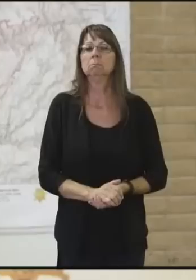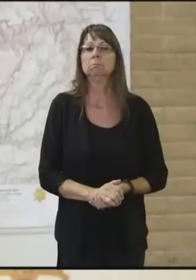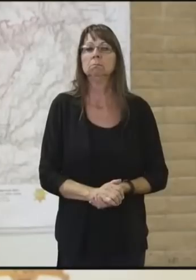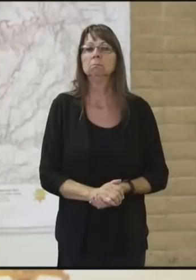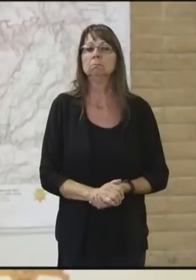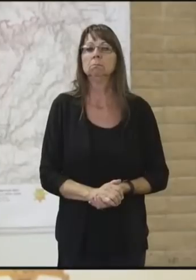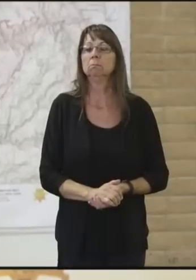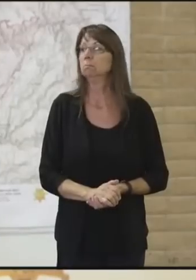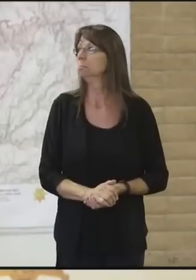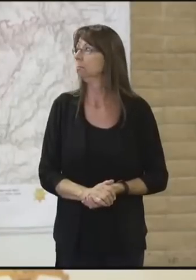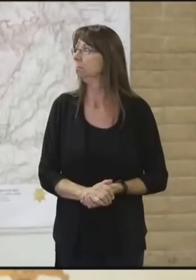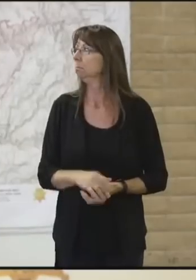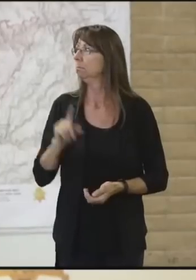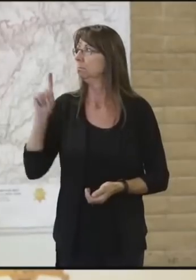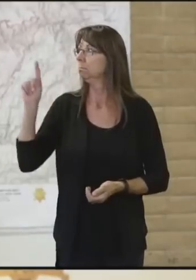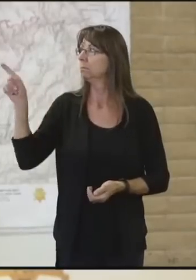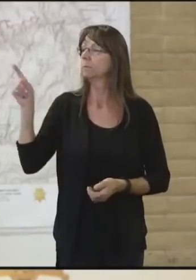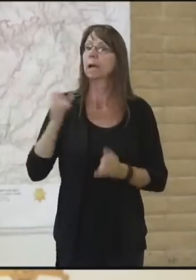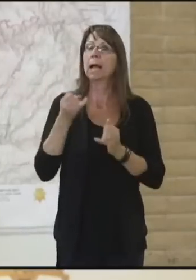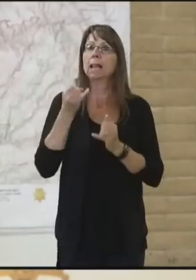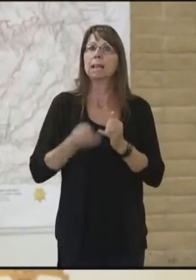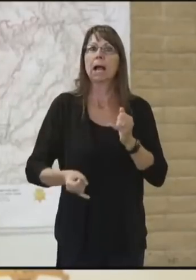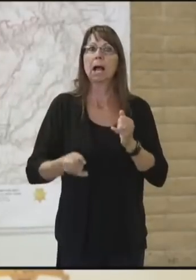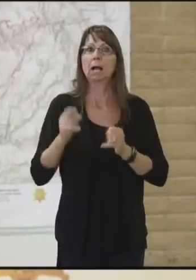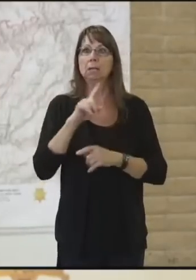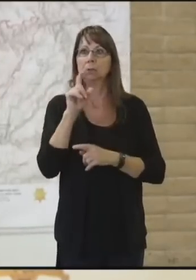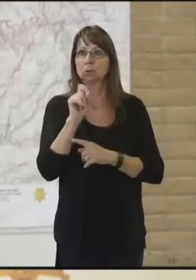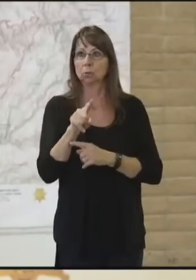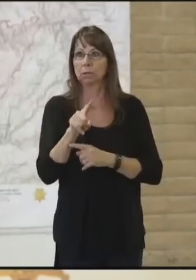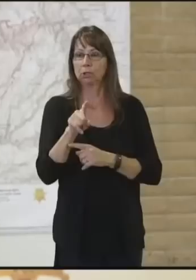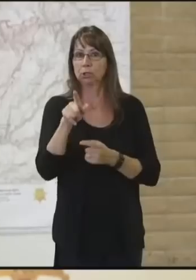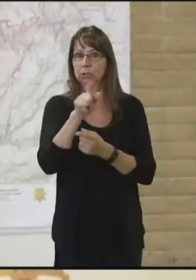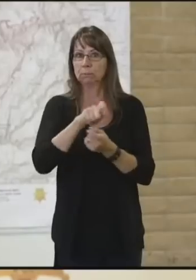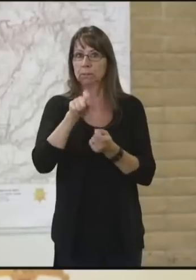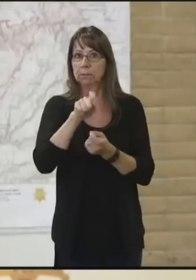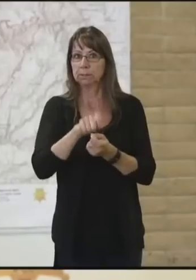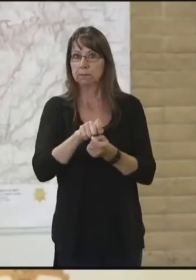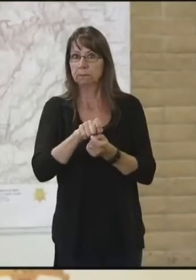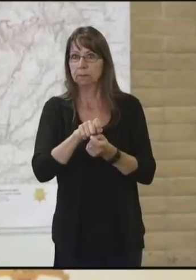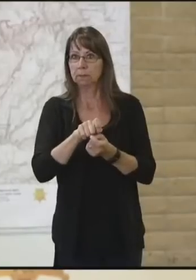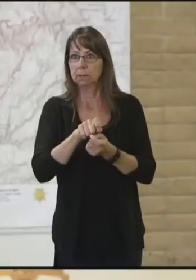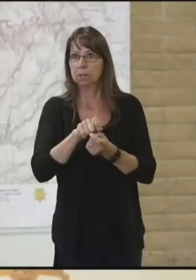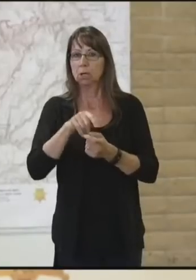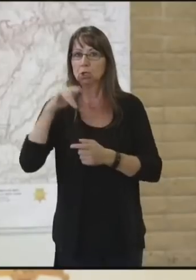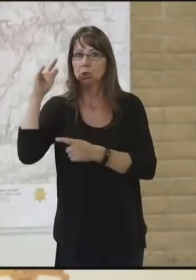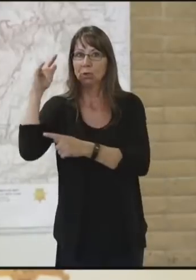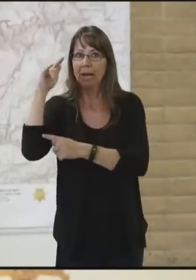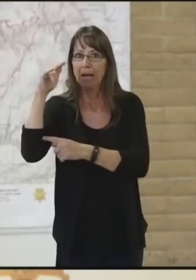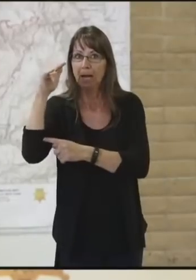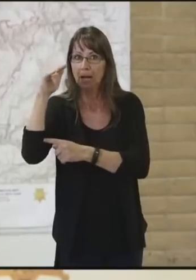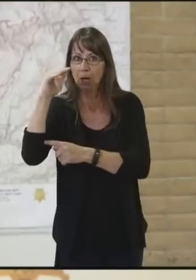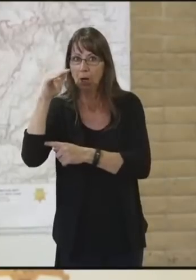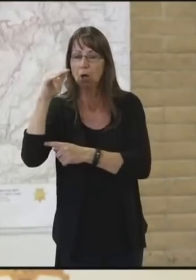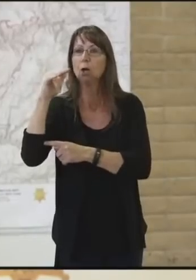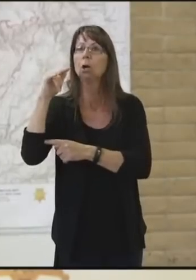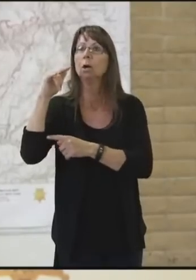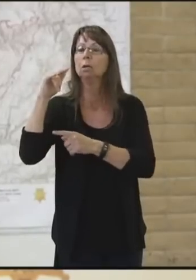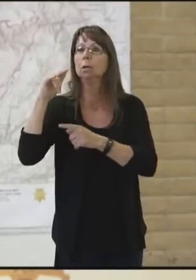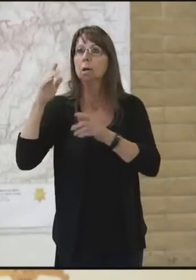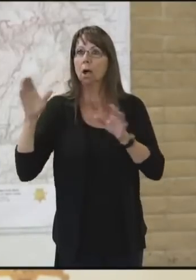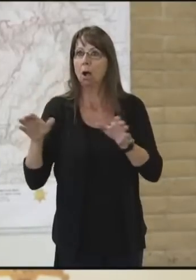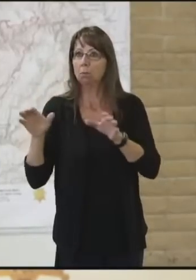I have one last online question for you, Chief, and it's specific to what's going on with our air operations today.